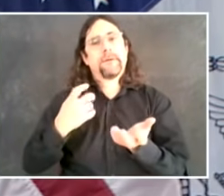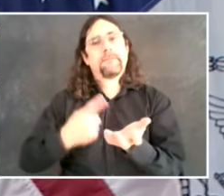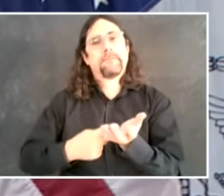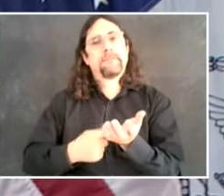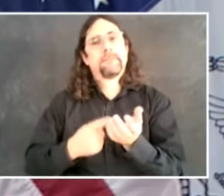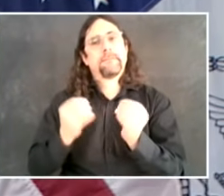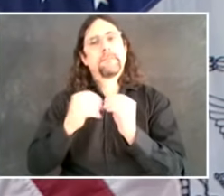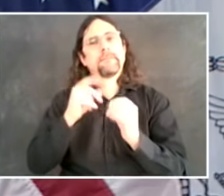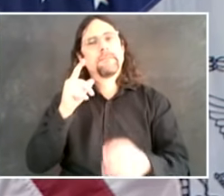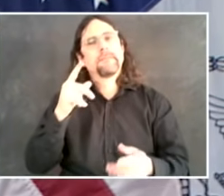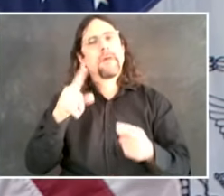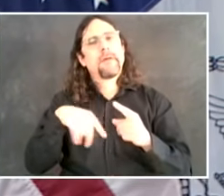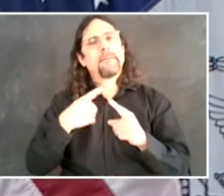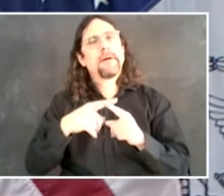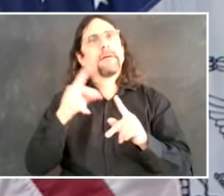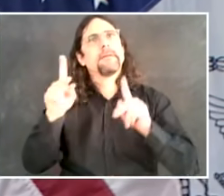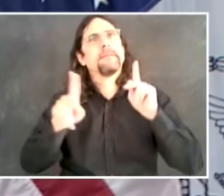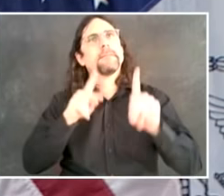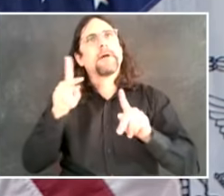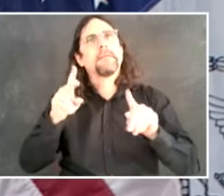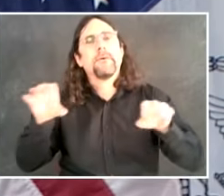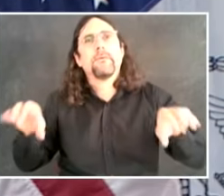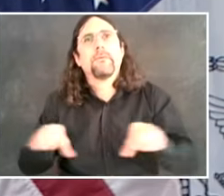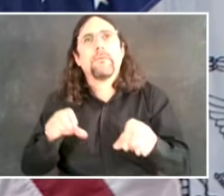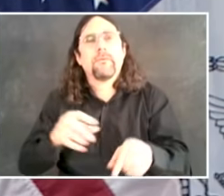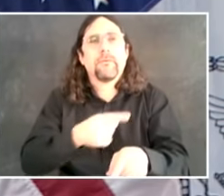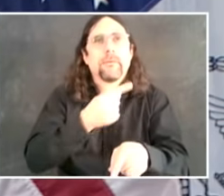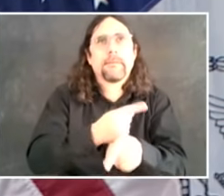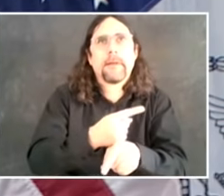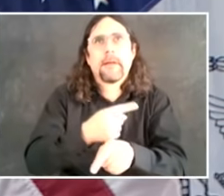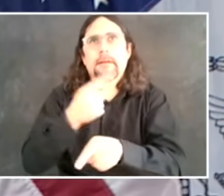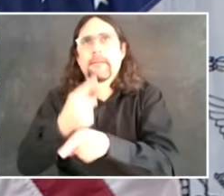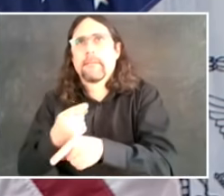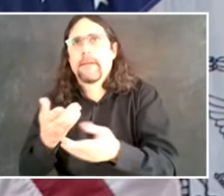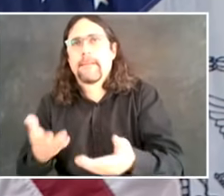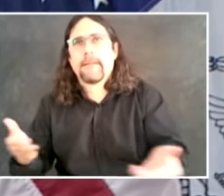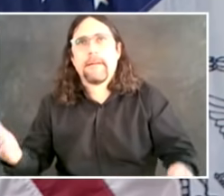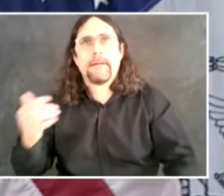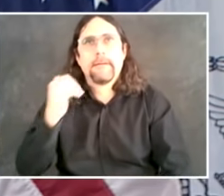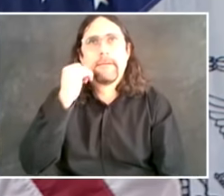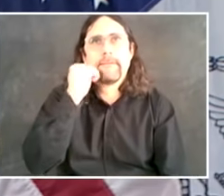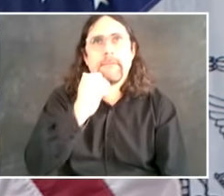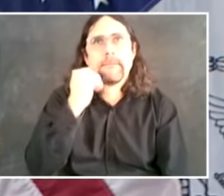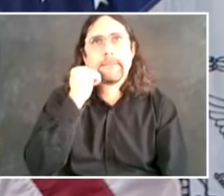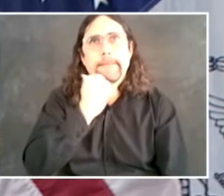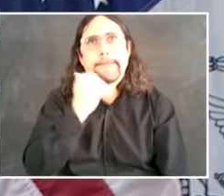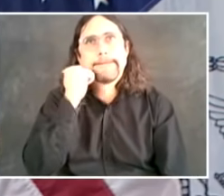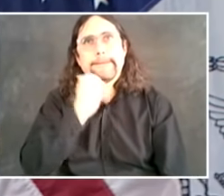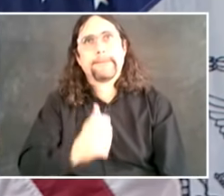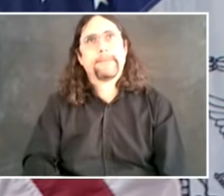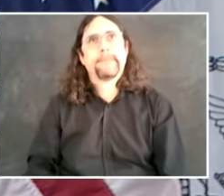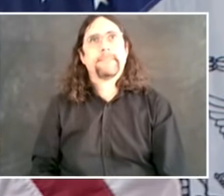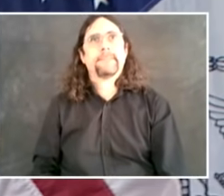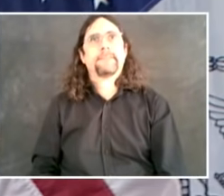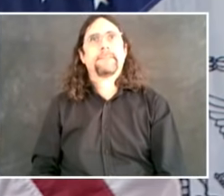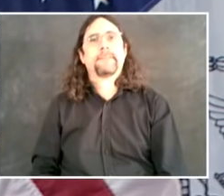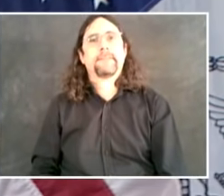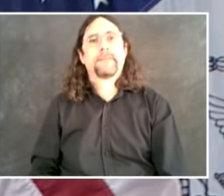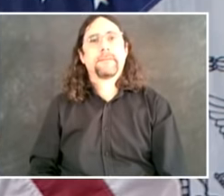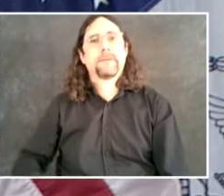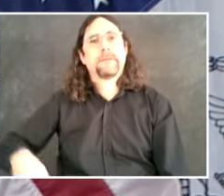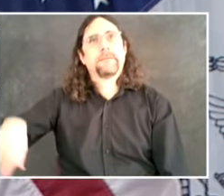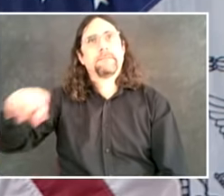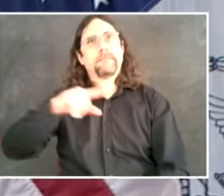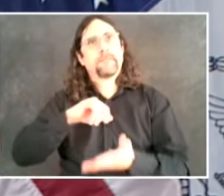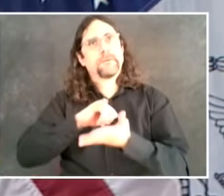It has become something we are so proud of, to recognize how many people are just doing what's right to protect other people, to be compassionate